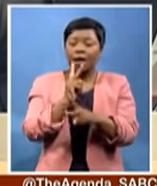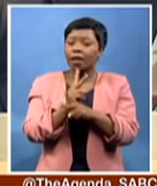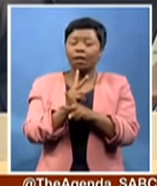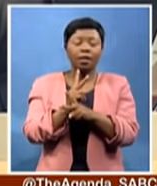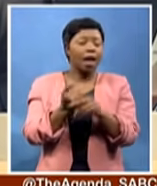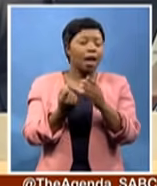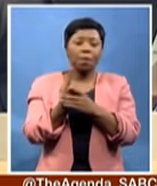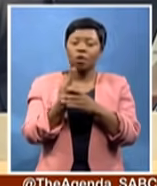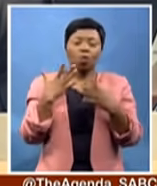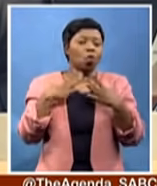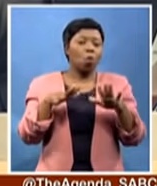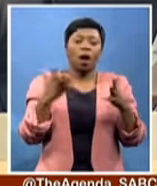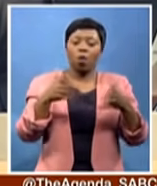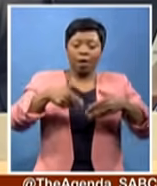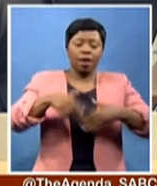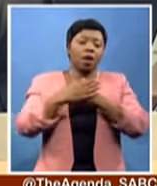State capture and corruption